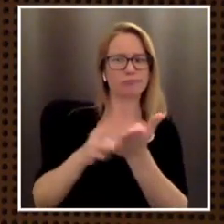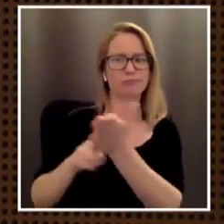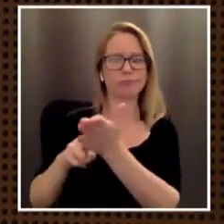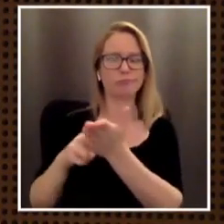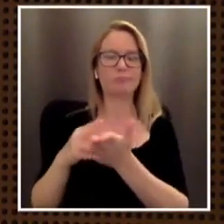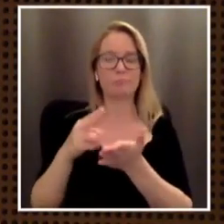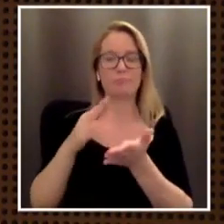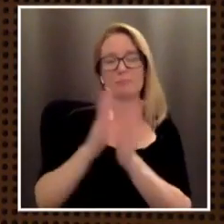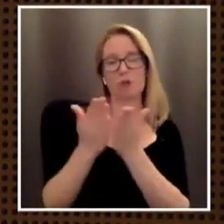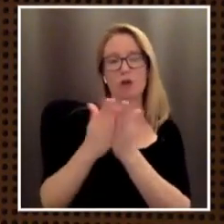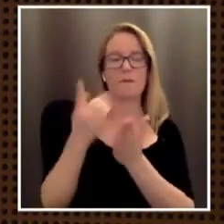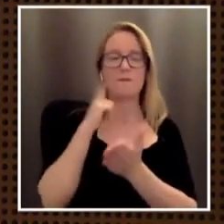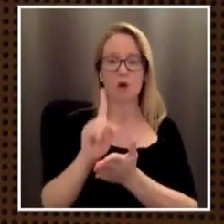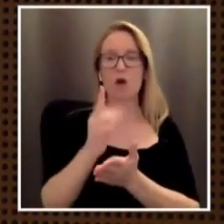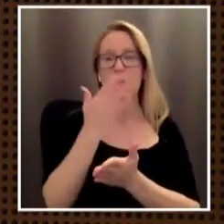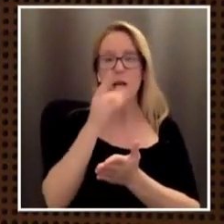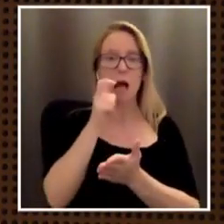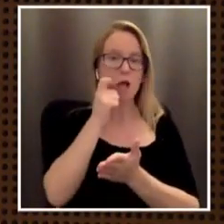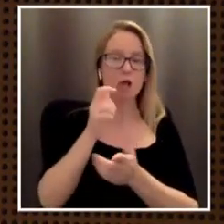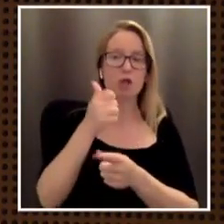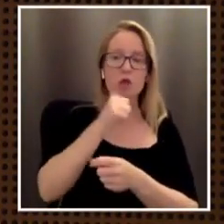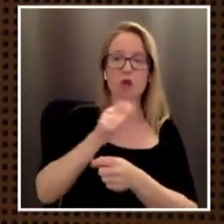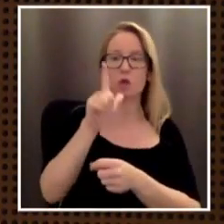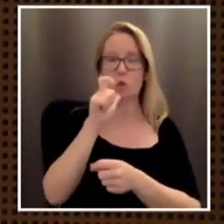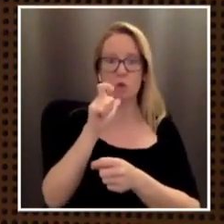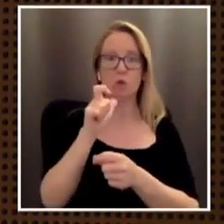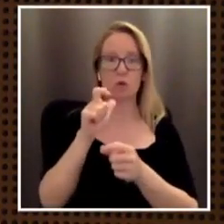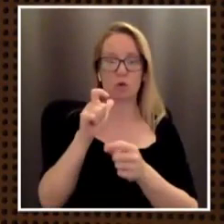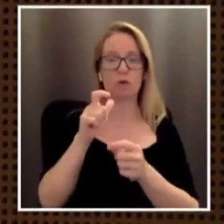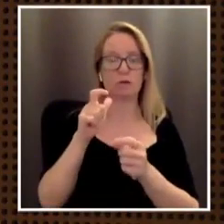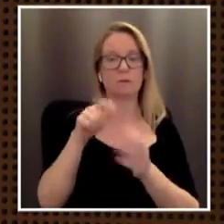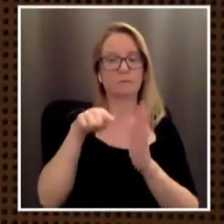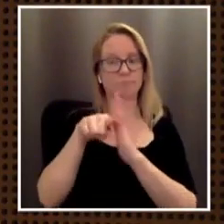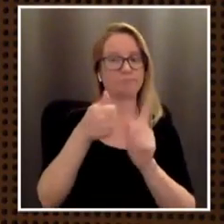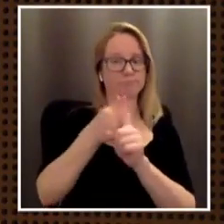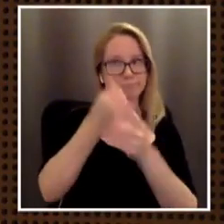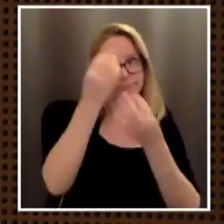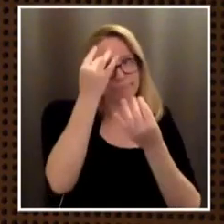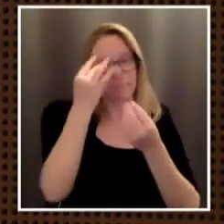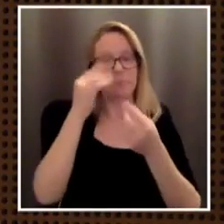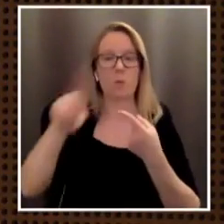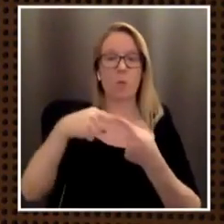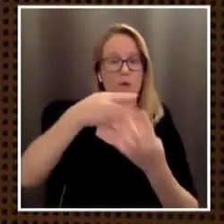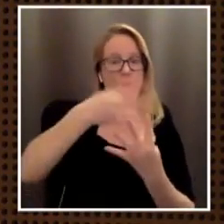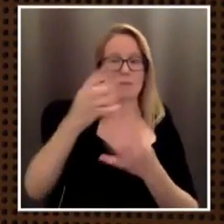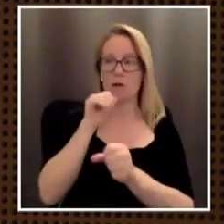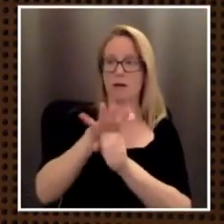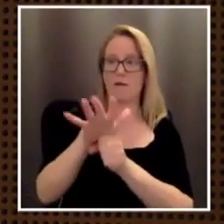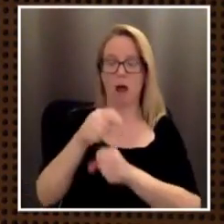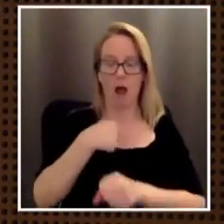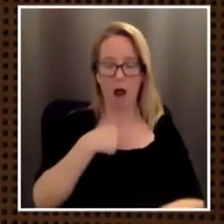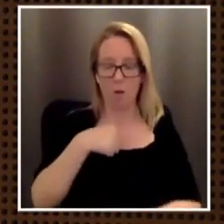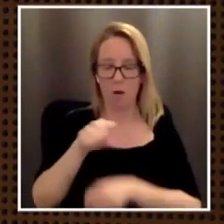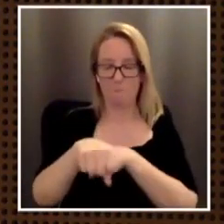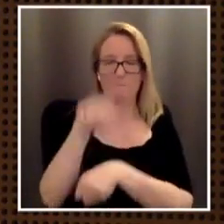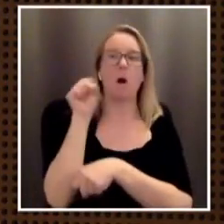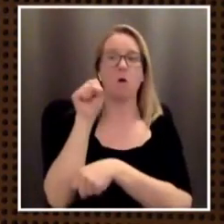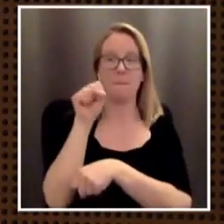considered suicide when the rainbow is enough. And I was awestruck. I was